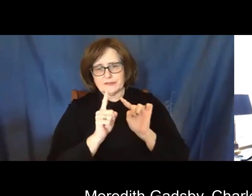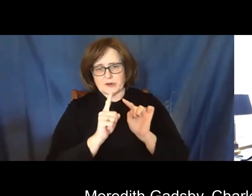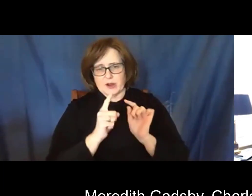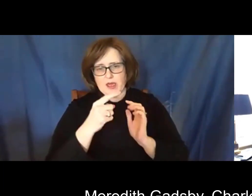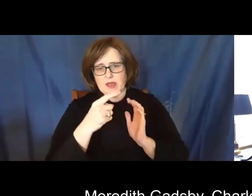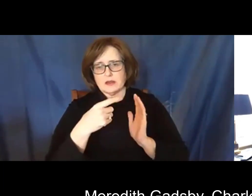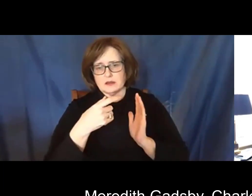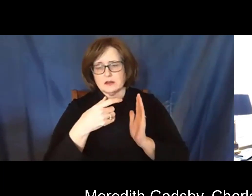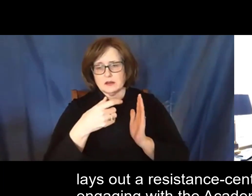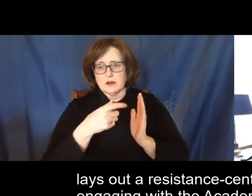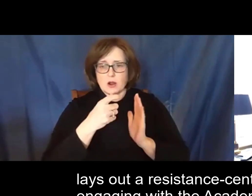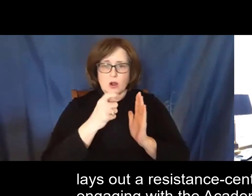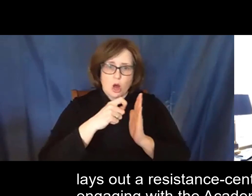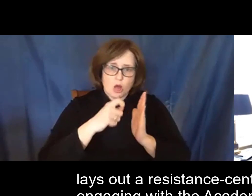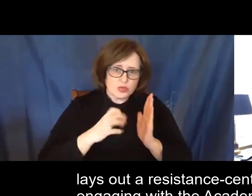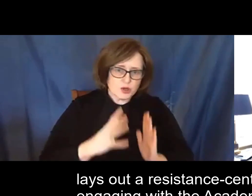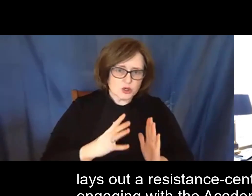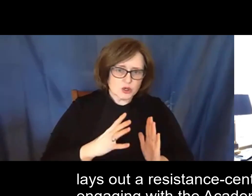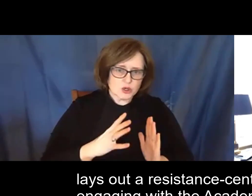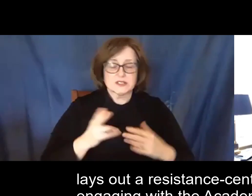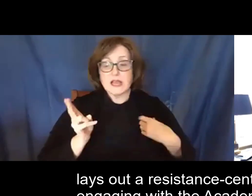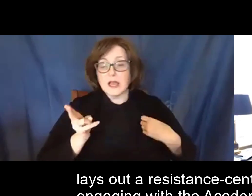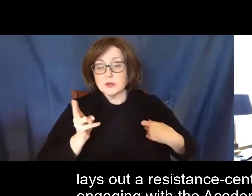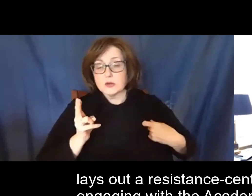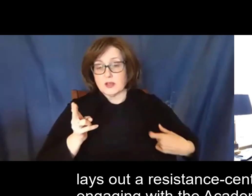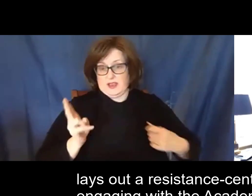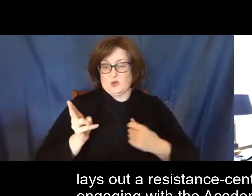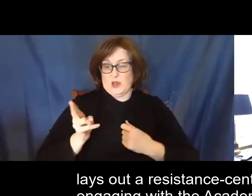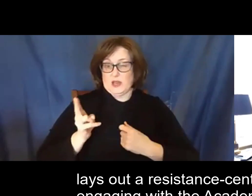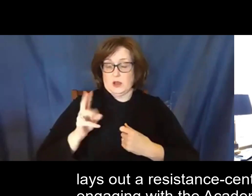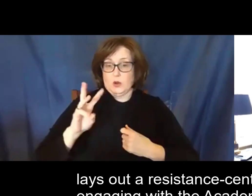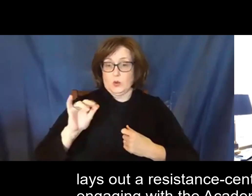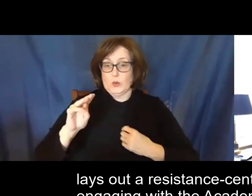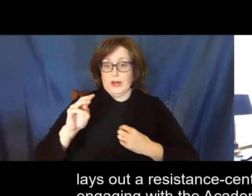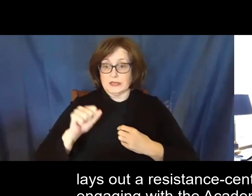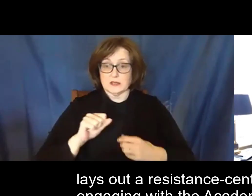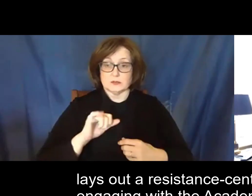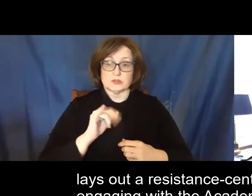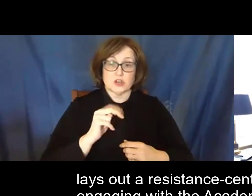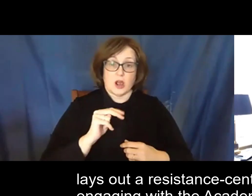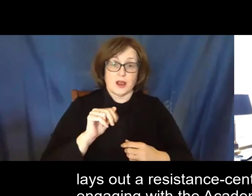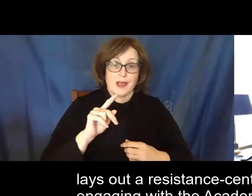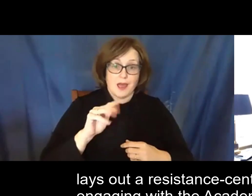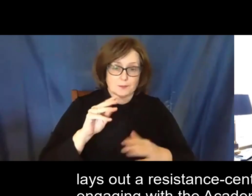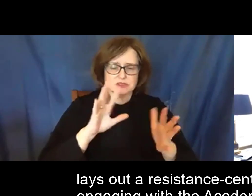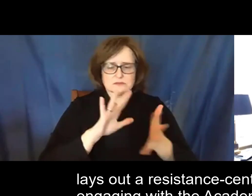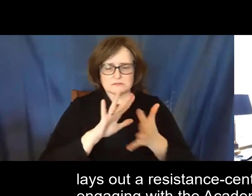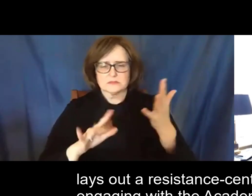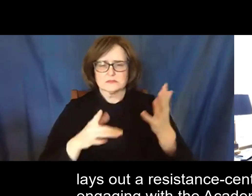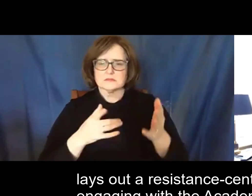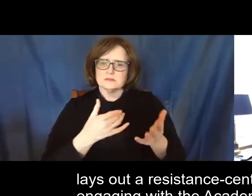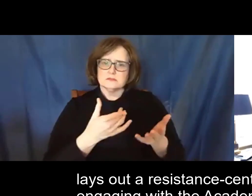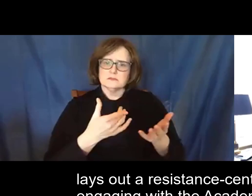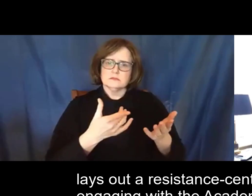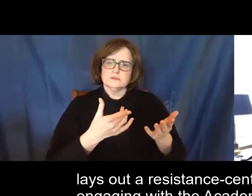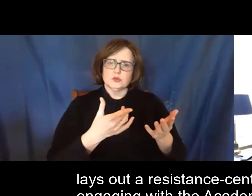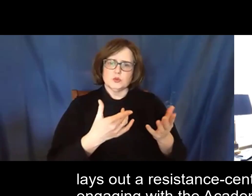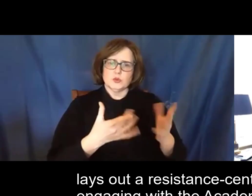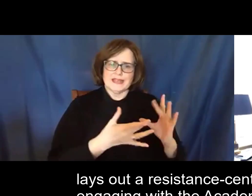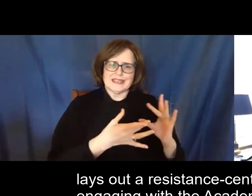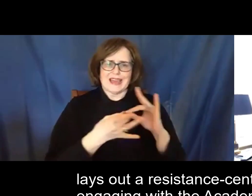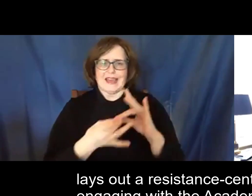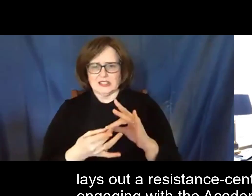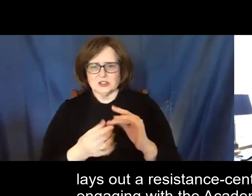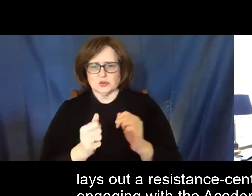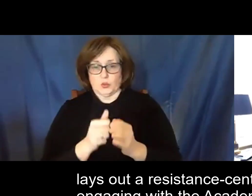and Henrietta Williams, lays out a resistance-centered strategy for re-engaging with the Academy as